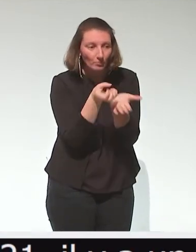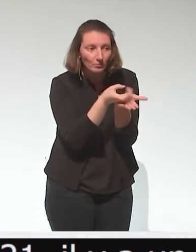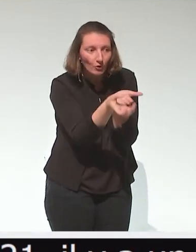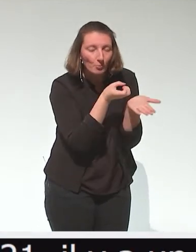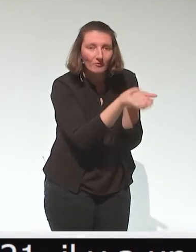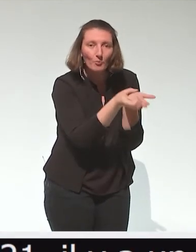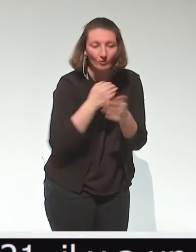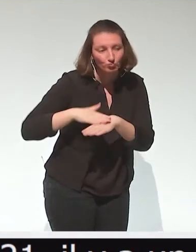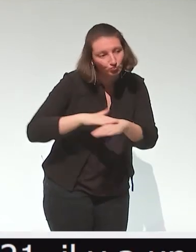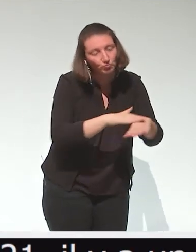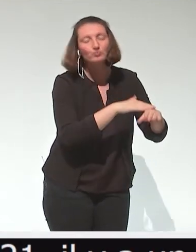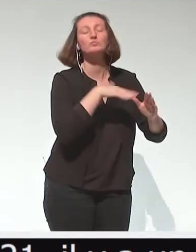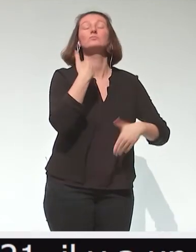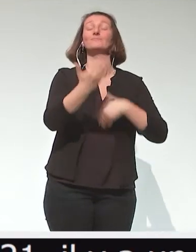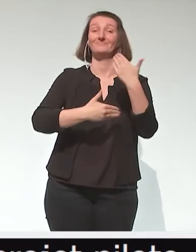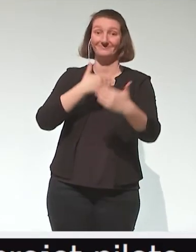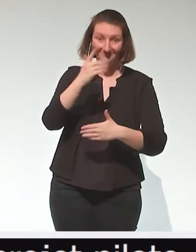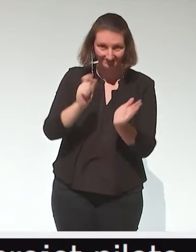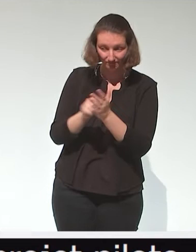and